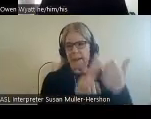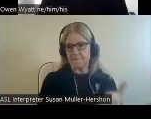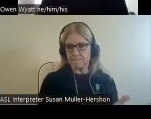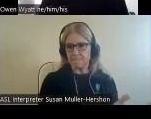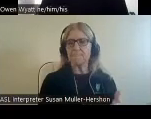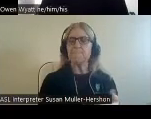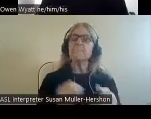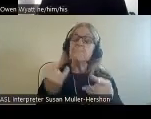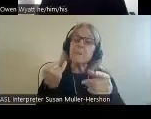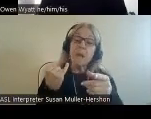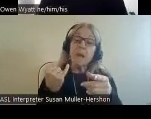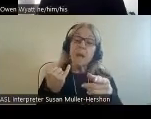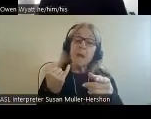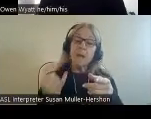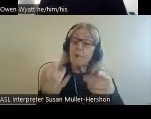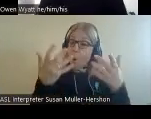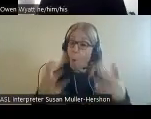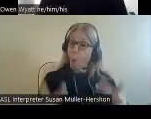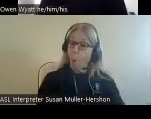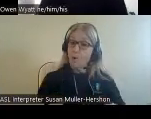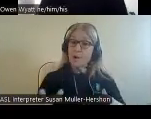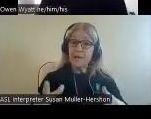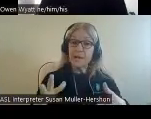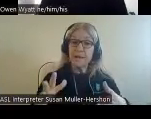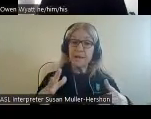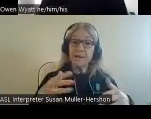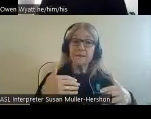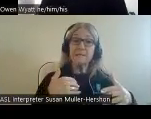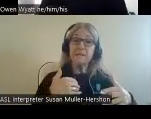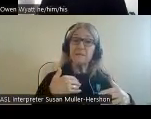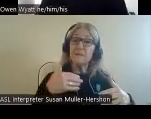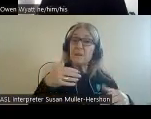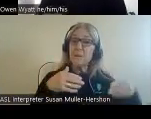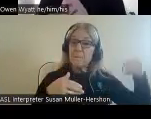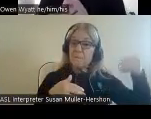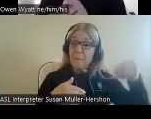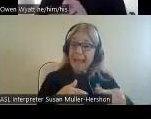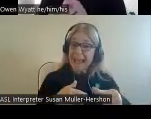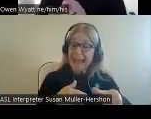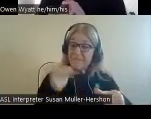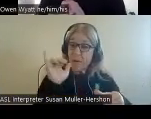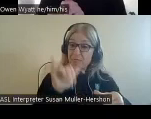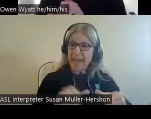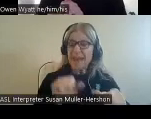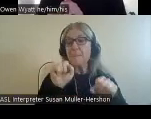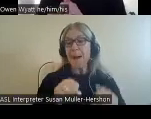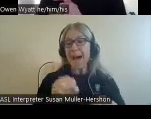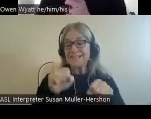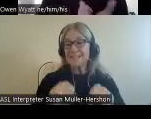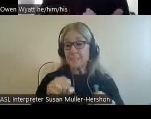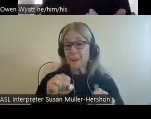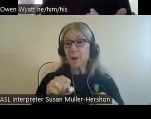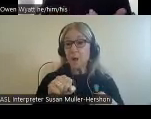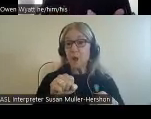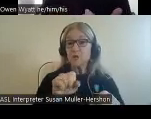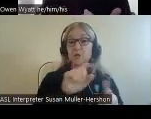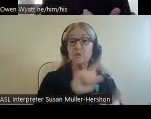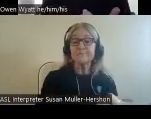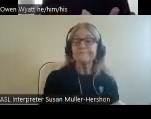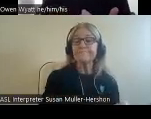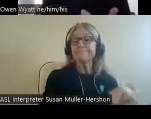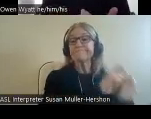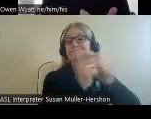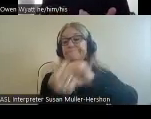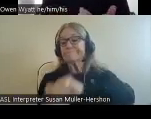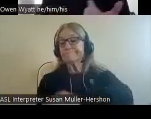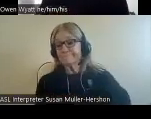you already have a paid Headspace account, it's possible to transition it